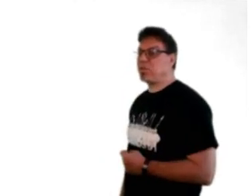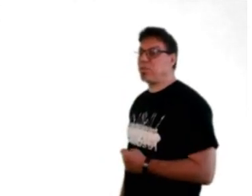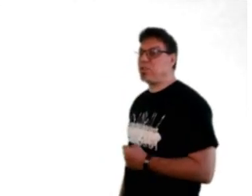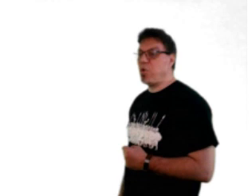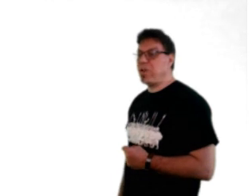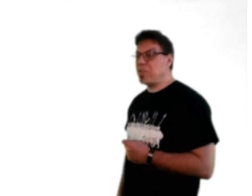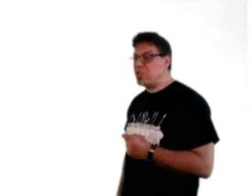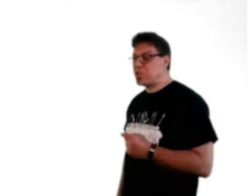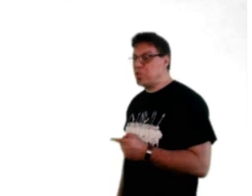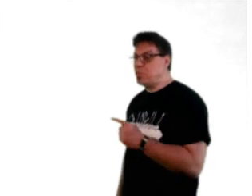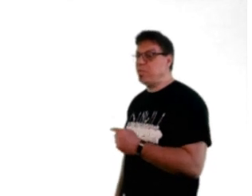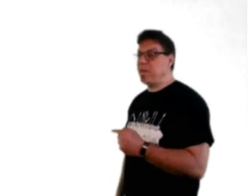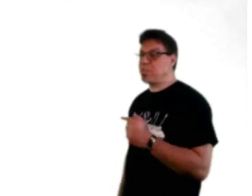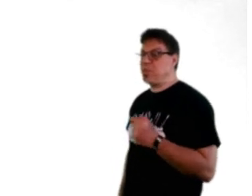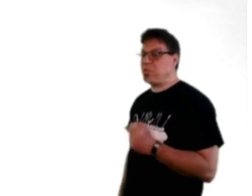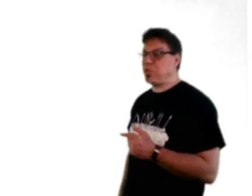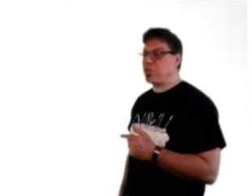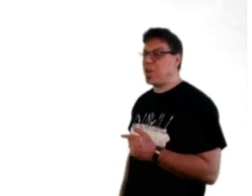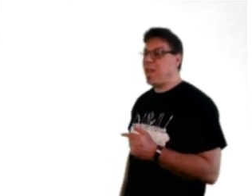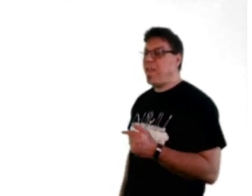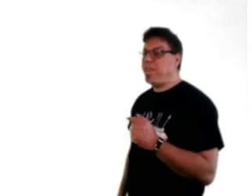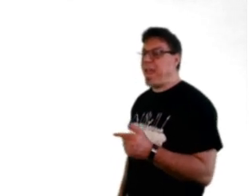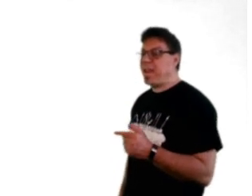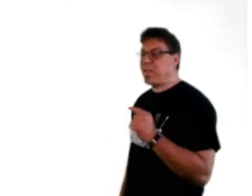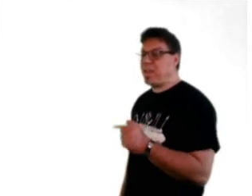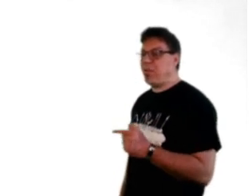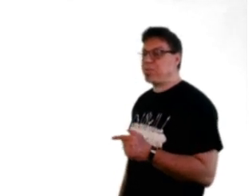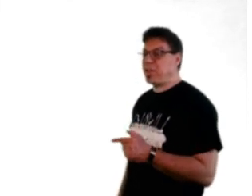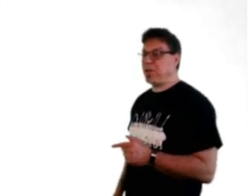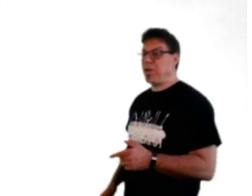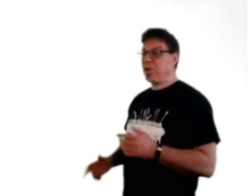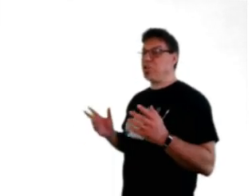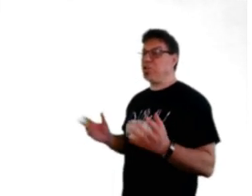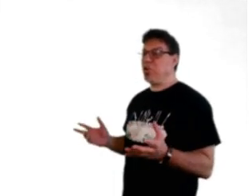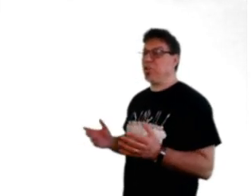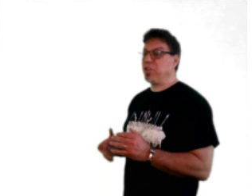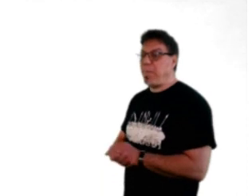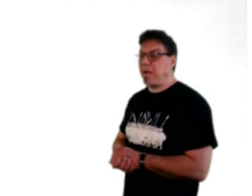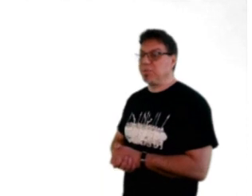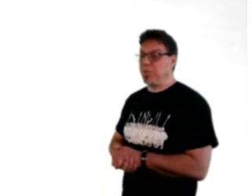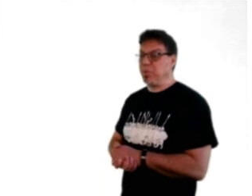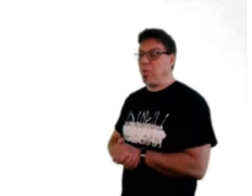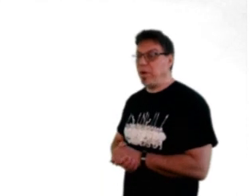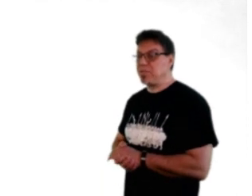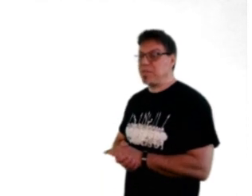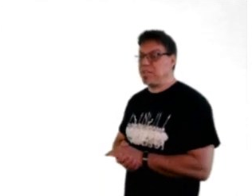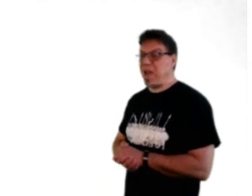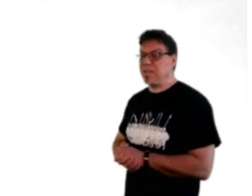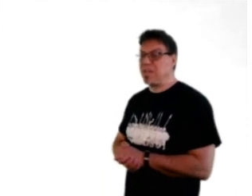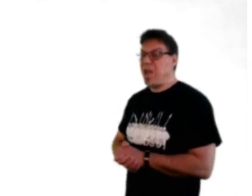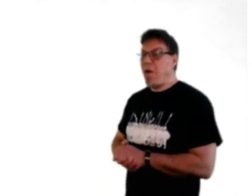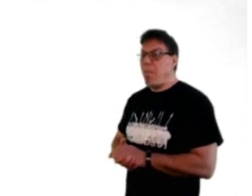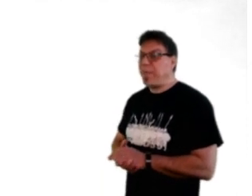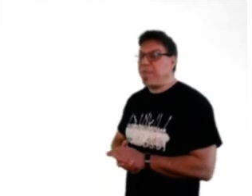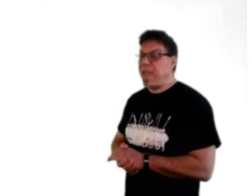regular folks who had joined the new movement, this new church. They are the heroes here. Sure, the apostles were doing wonders and